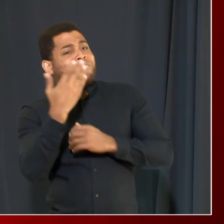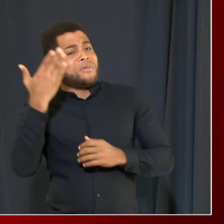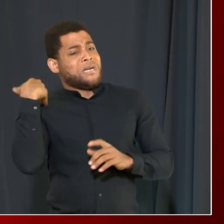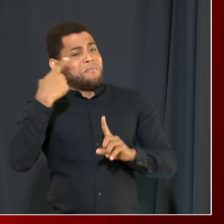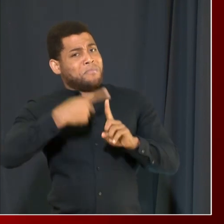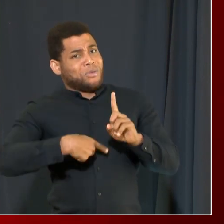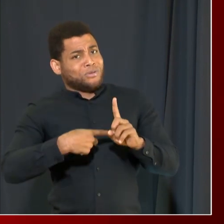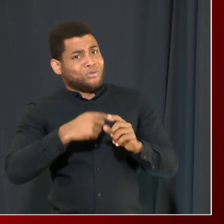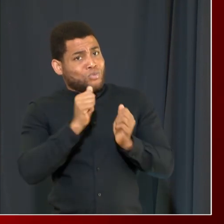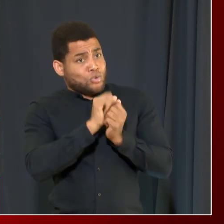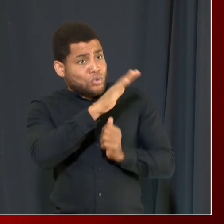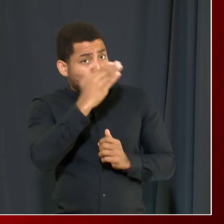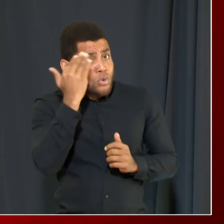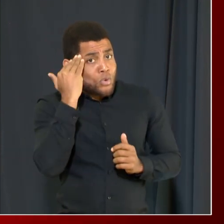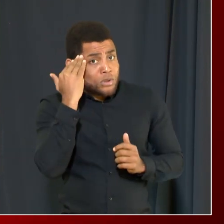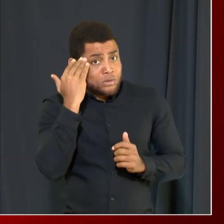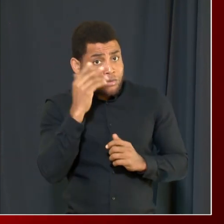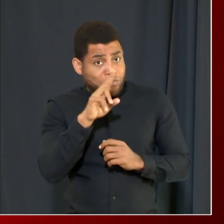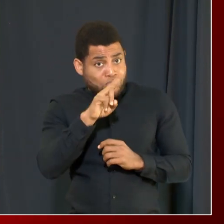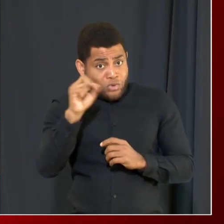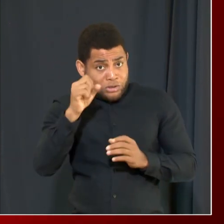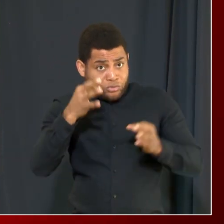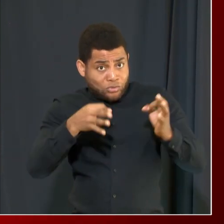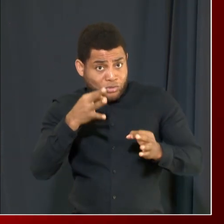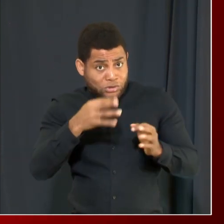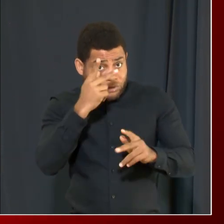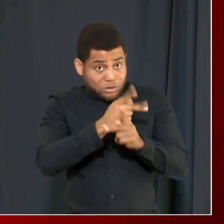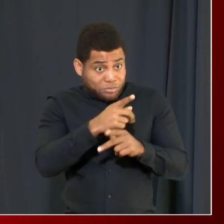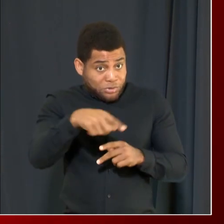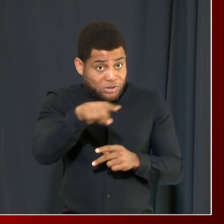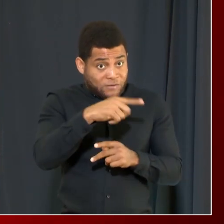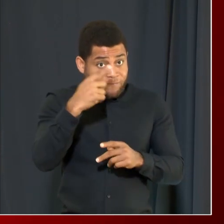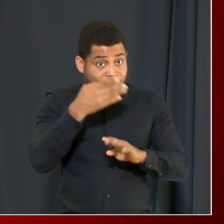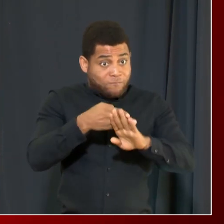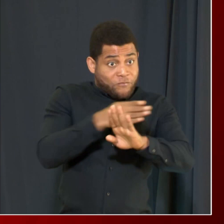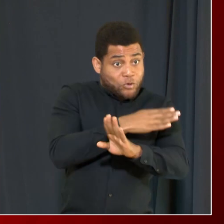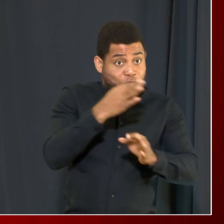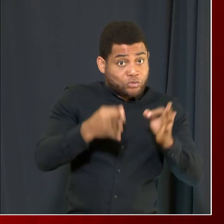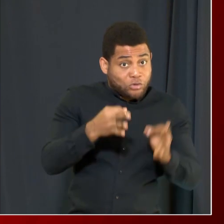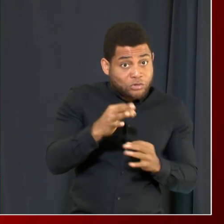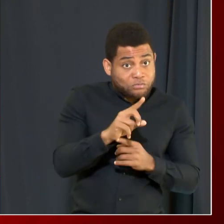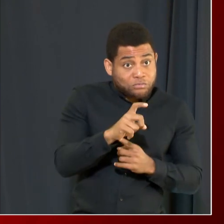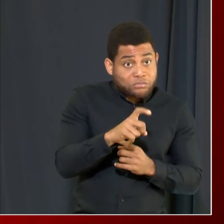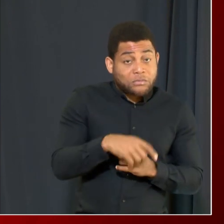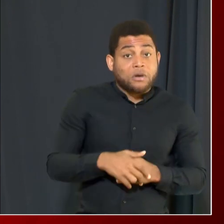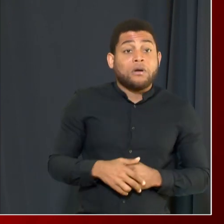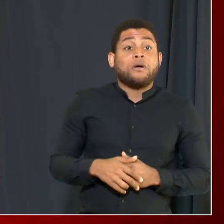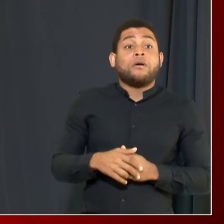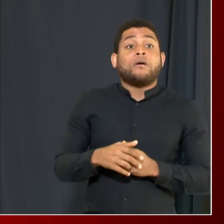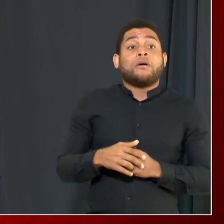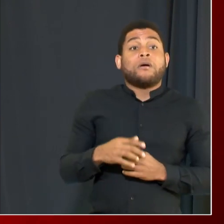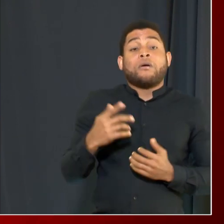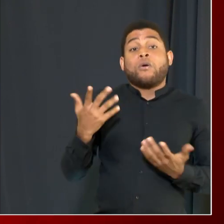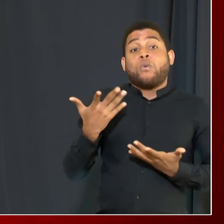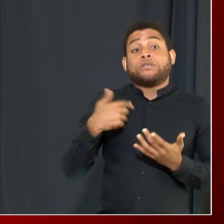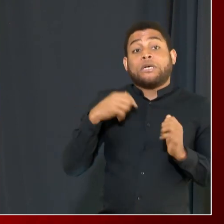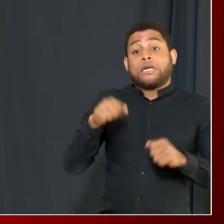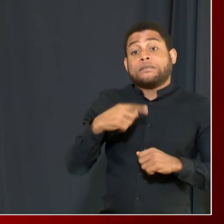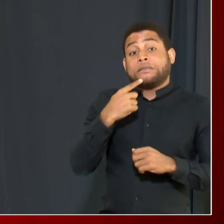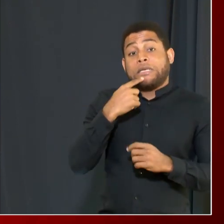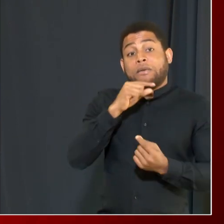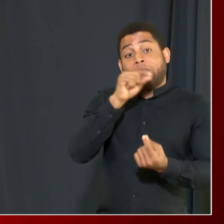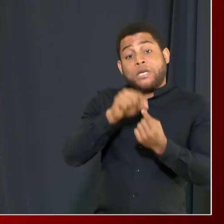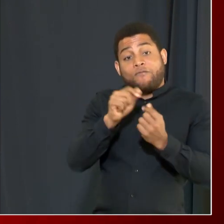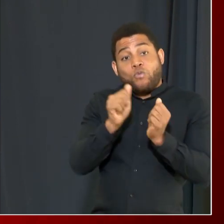Attorney is holding them before trial and pursuing charges in those cases? What I can say, specifically with the